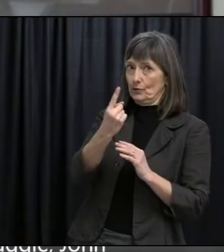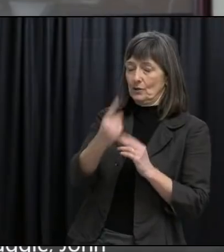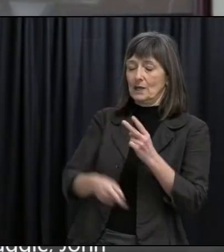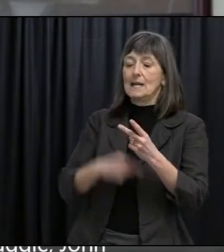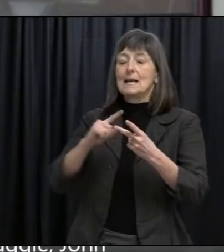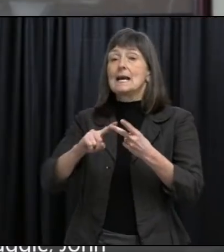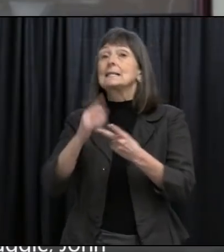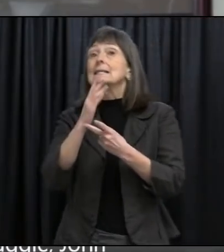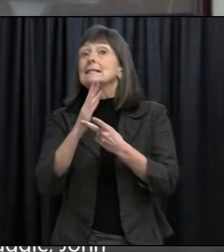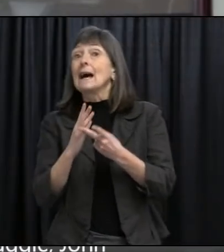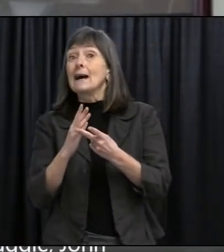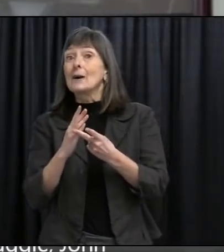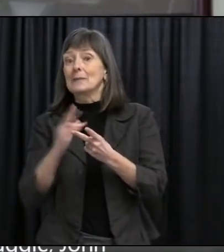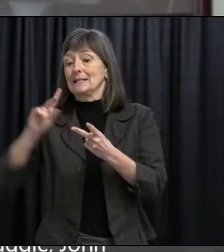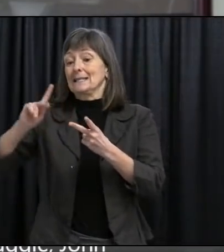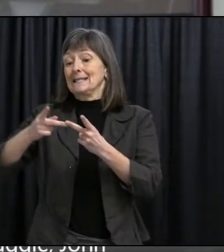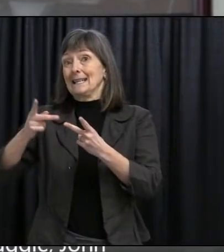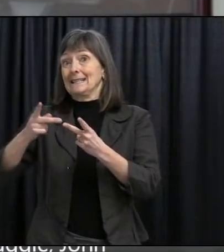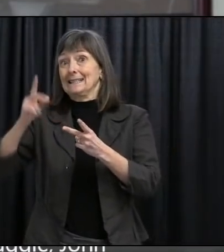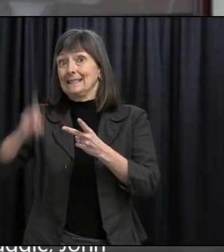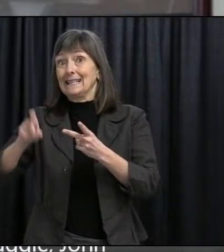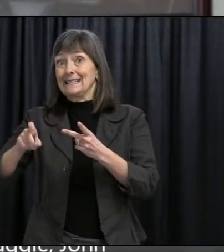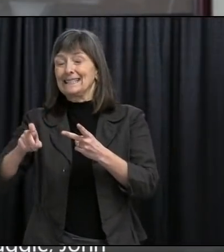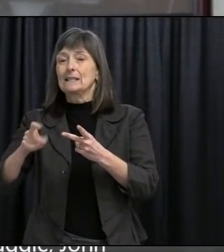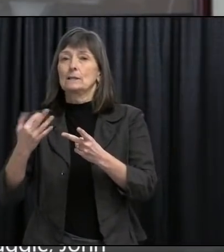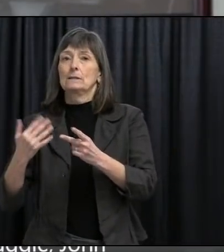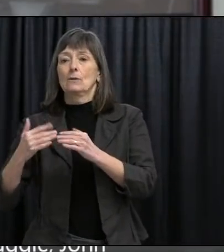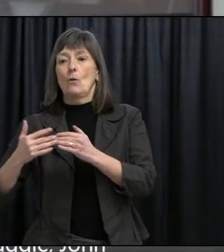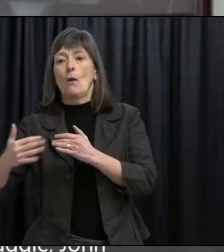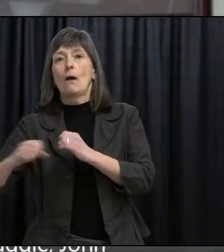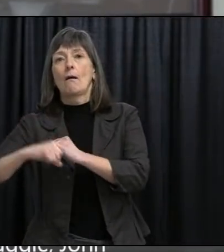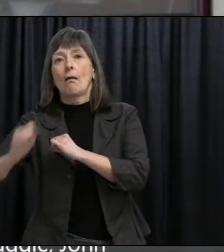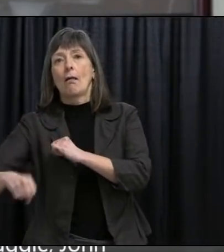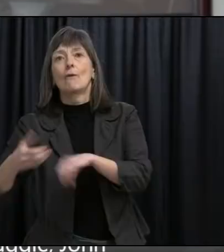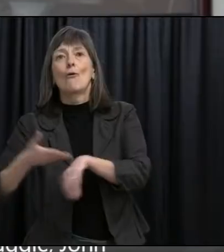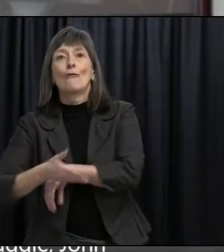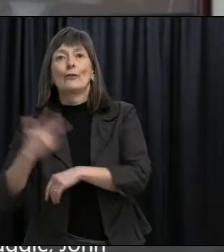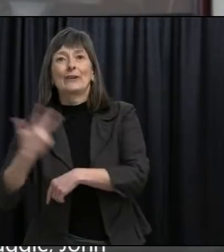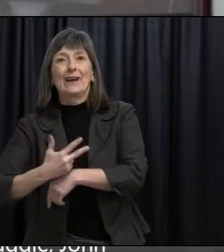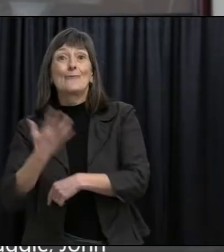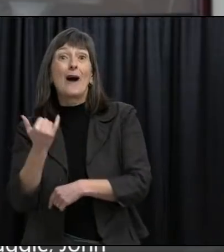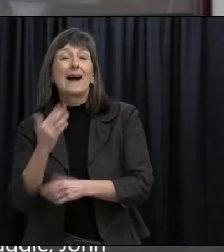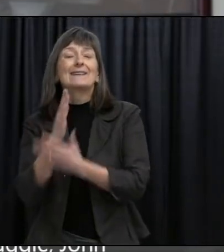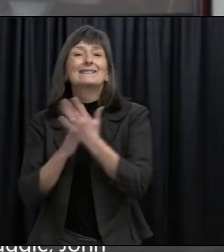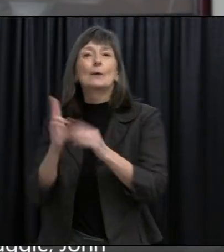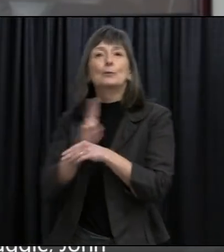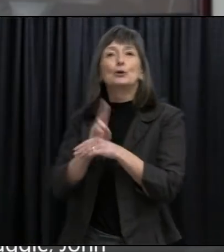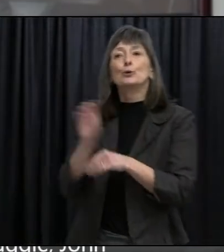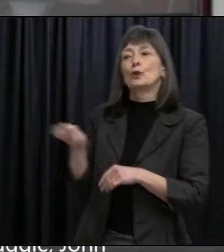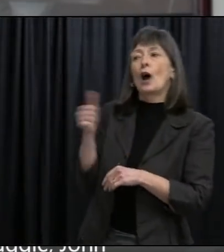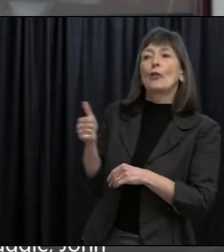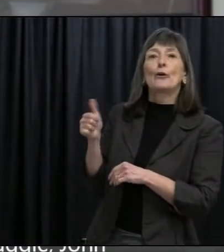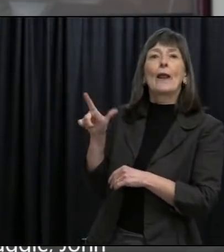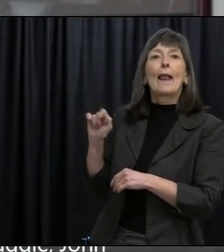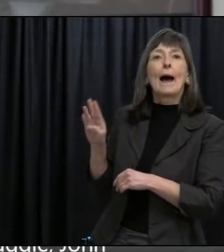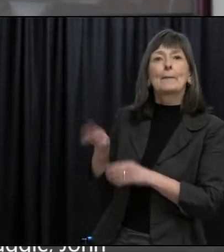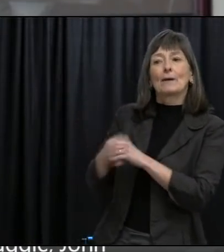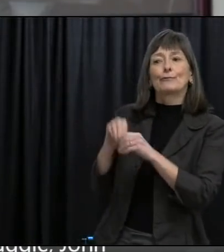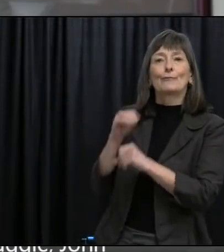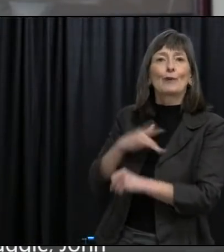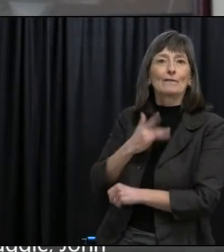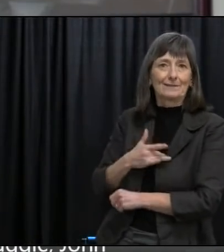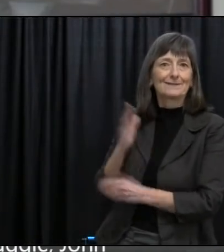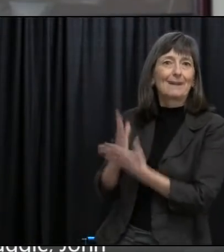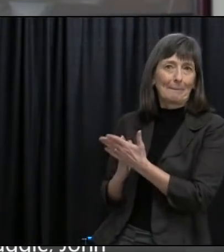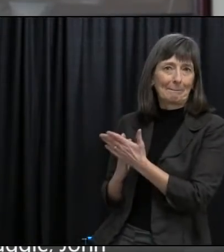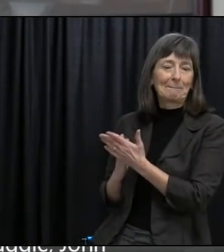the federal laboratory in Atlantic Canada rather than doing them in-house. But given the fact our numbers now of testing